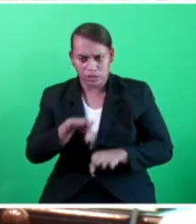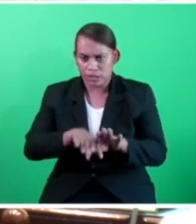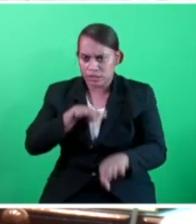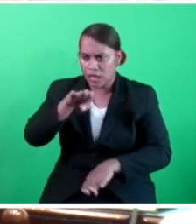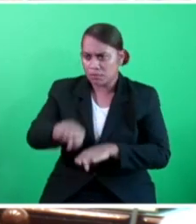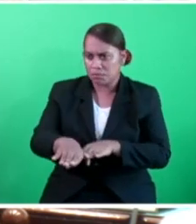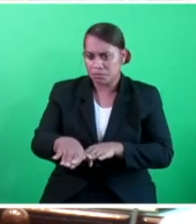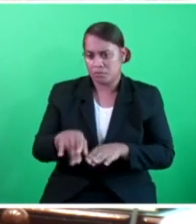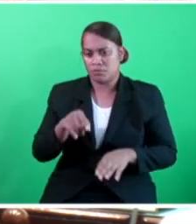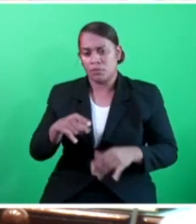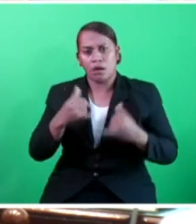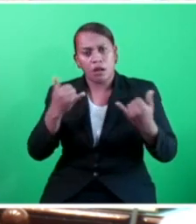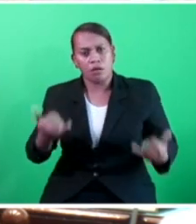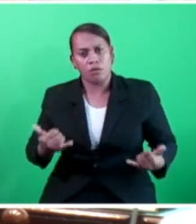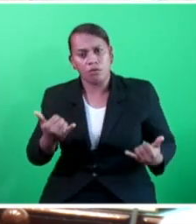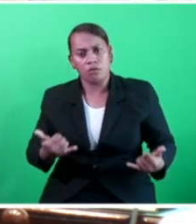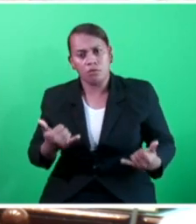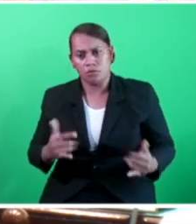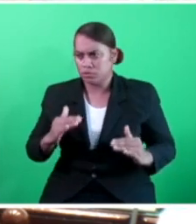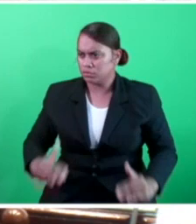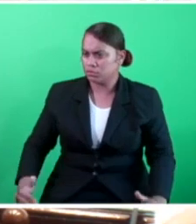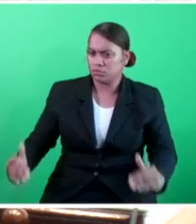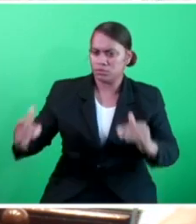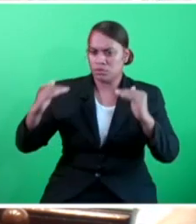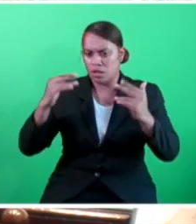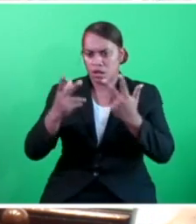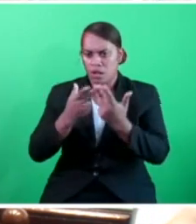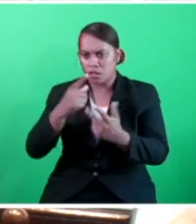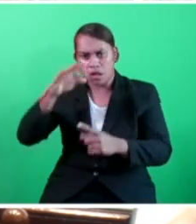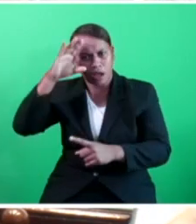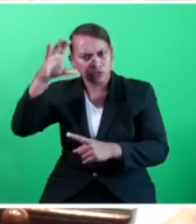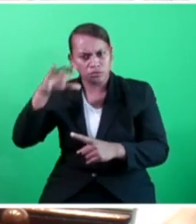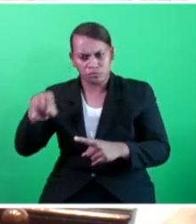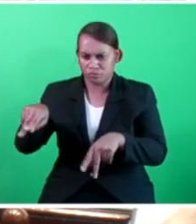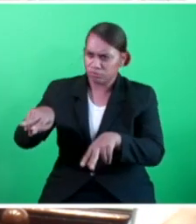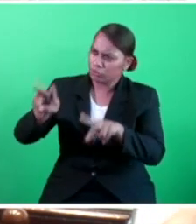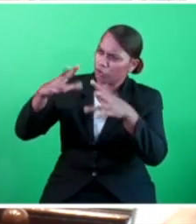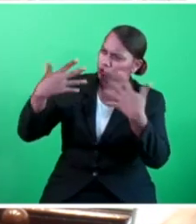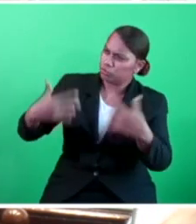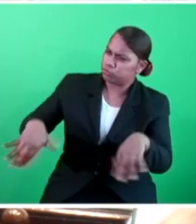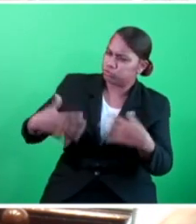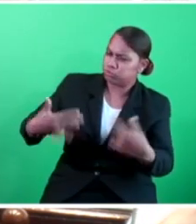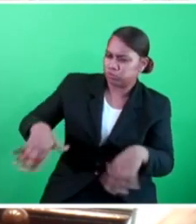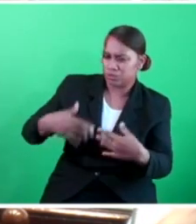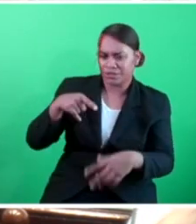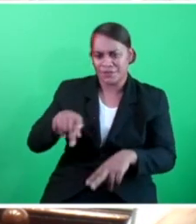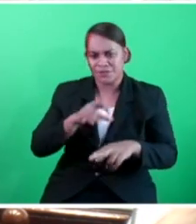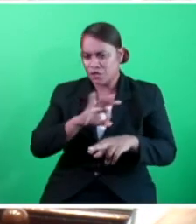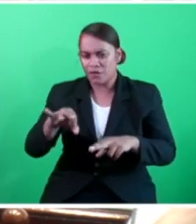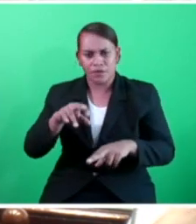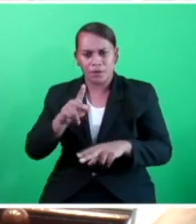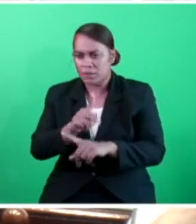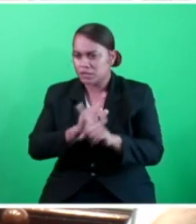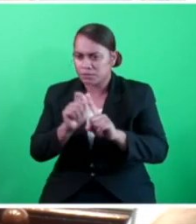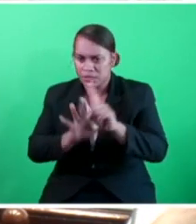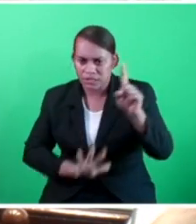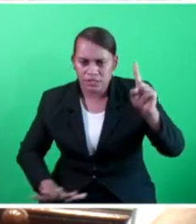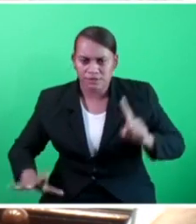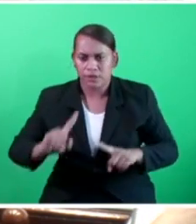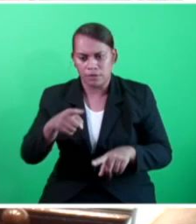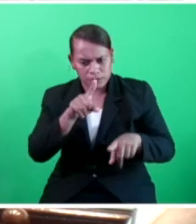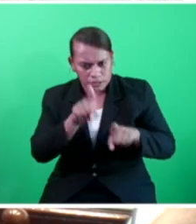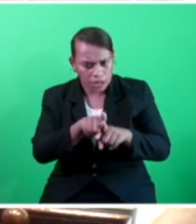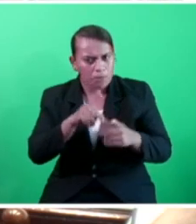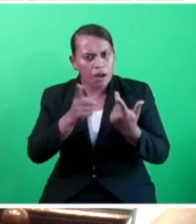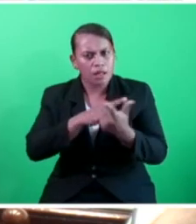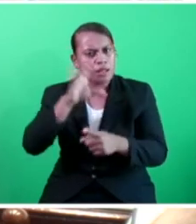would be a benchmark for the other countries, not only in the Pacific, but Caribbean and small size African region, in terms of ensuring that we